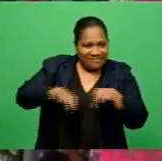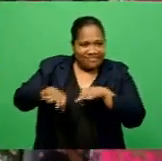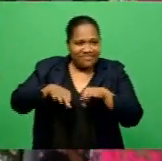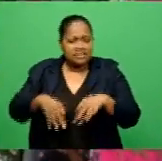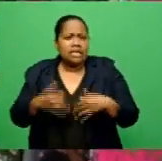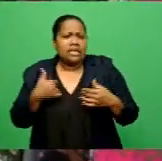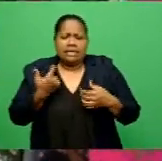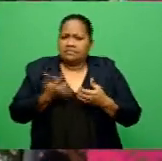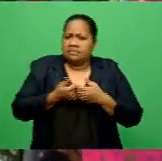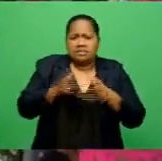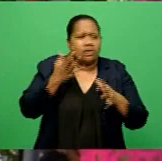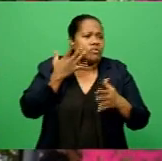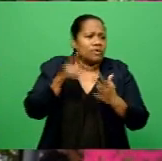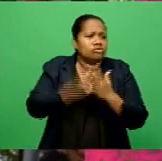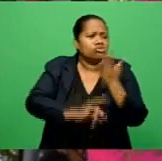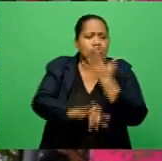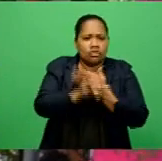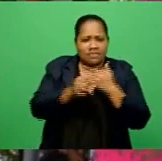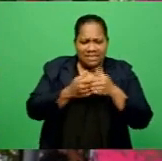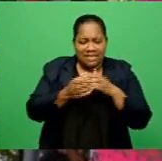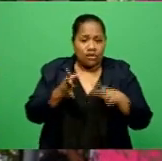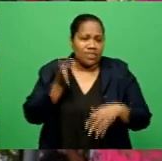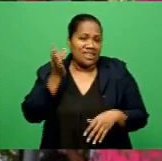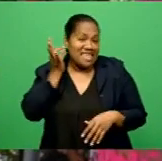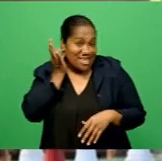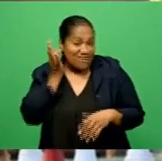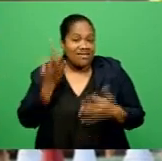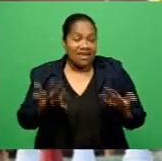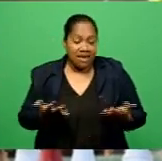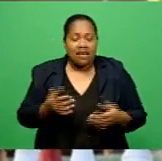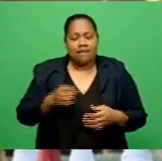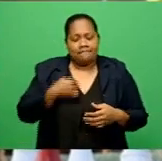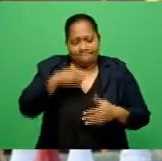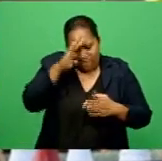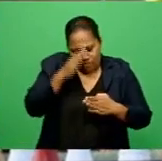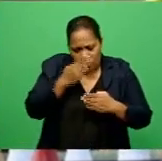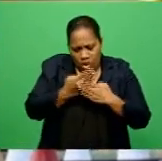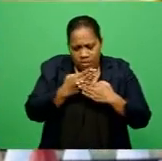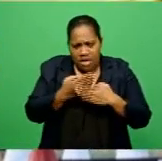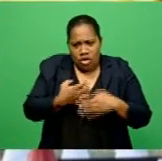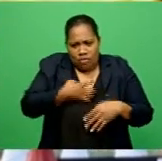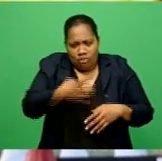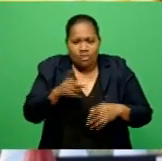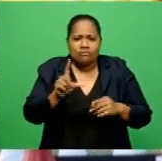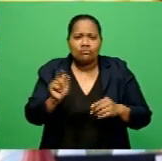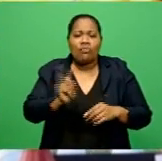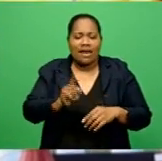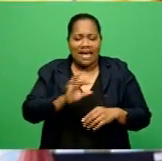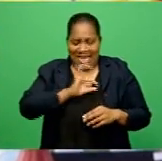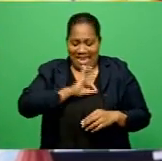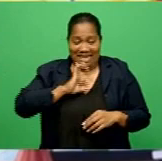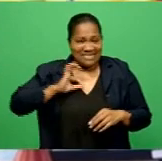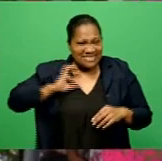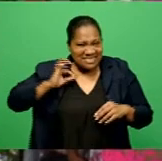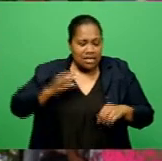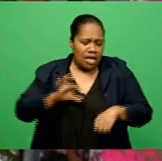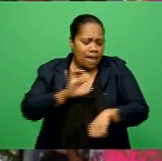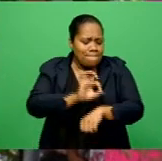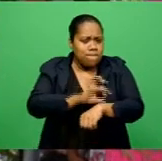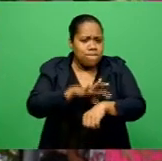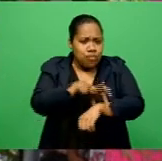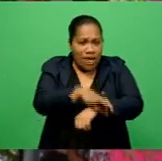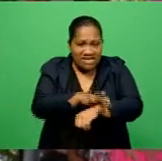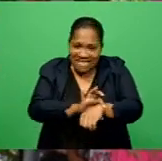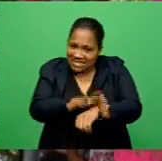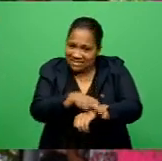only started with earrings, so I'm hoping to expand to necklaces and bracelets, and